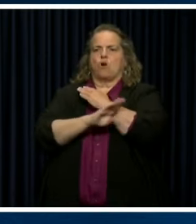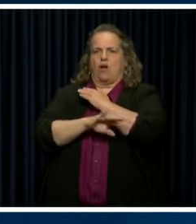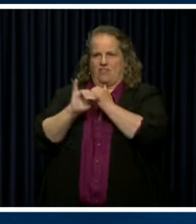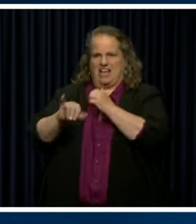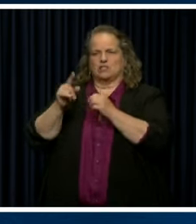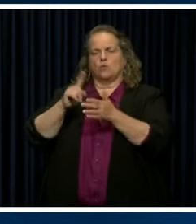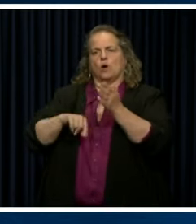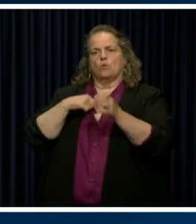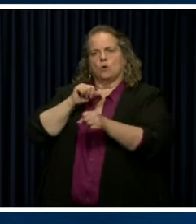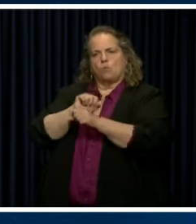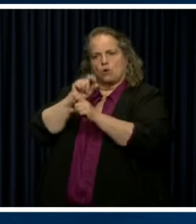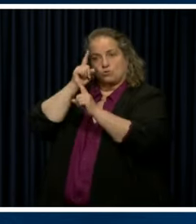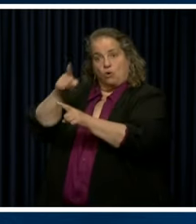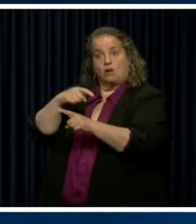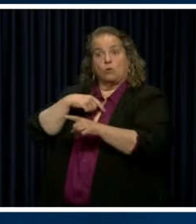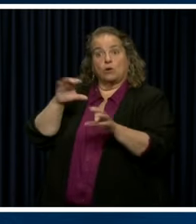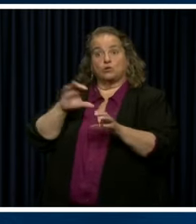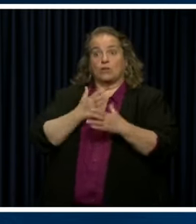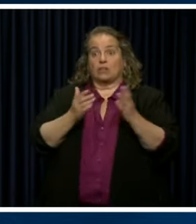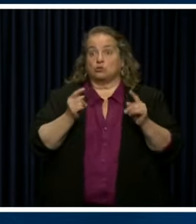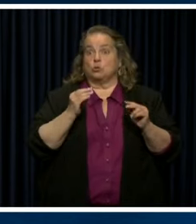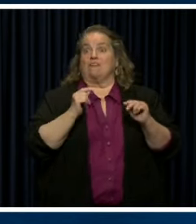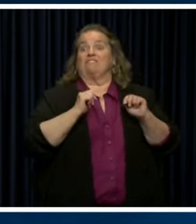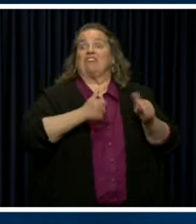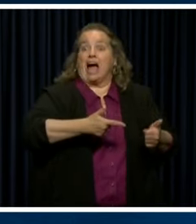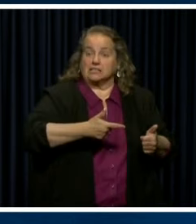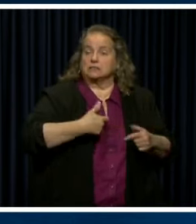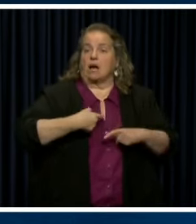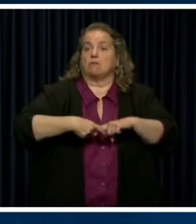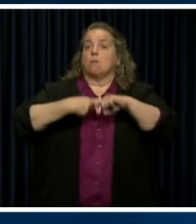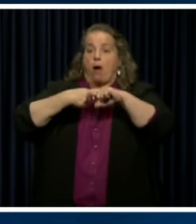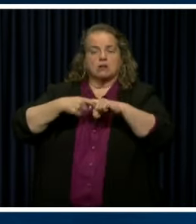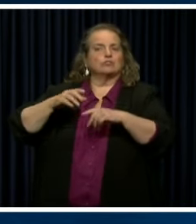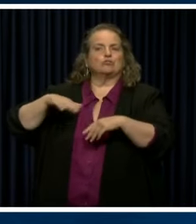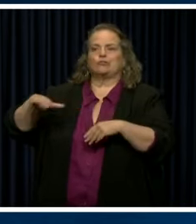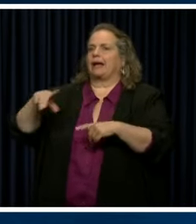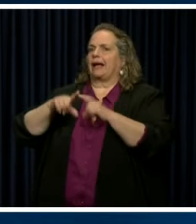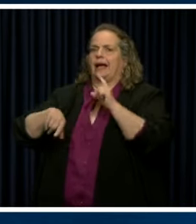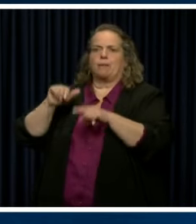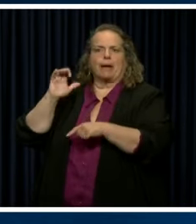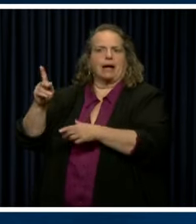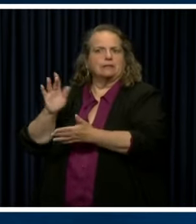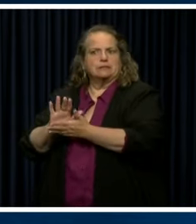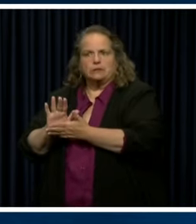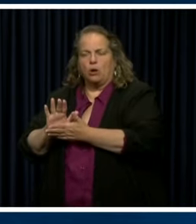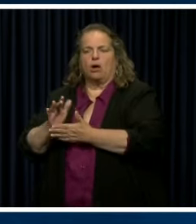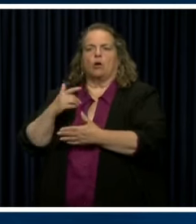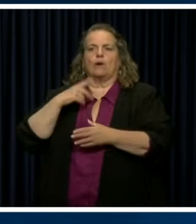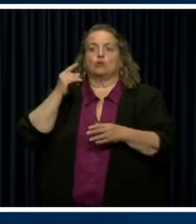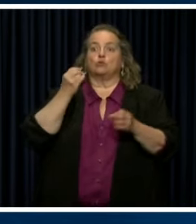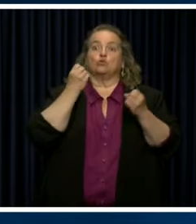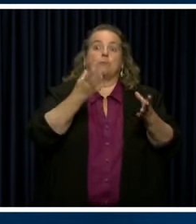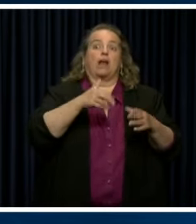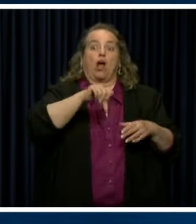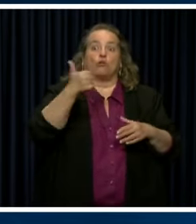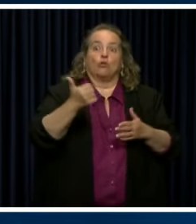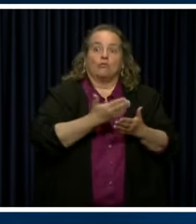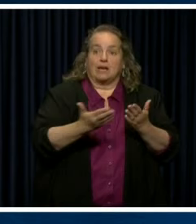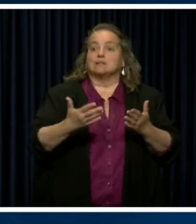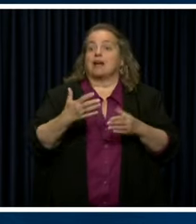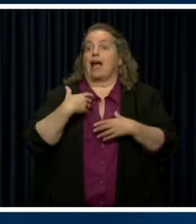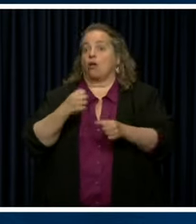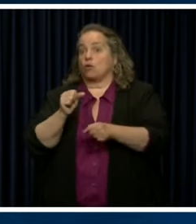We do things too fast, we have to pause. That might not happen. And so we do too many other things other than healthy at home or healthy at